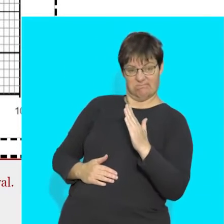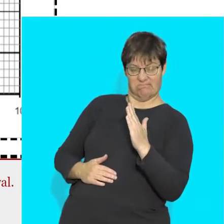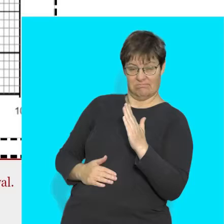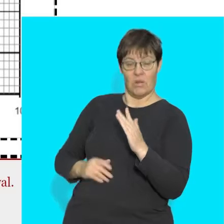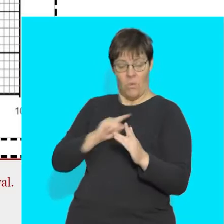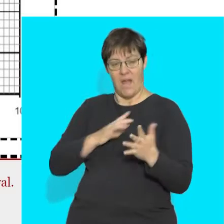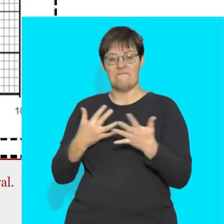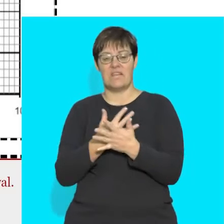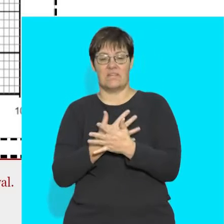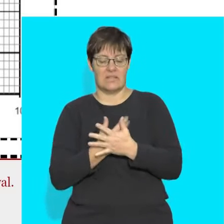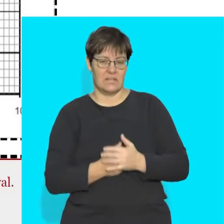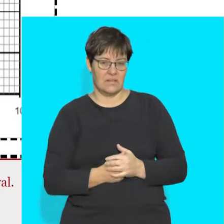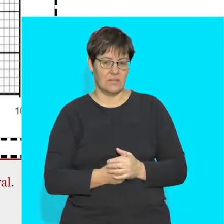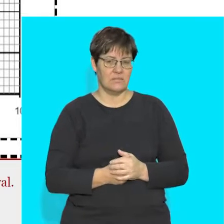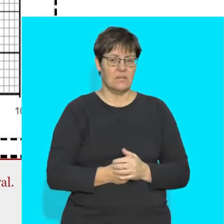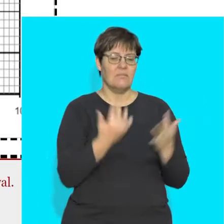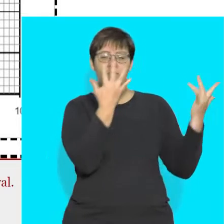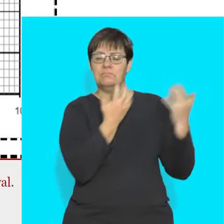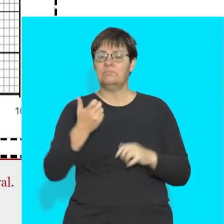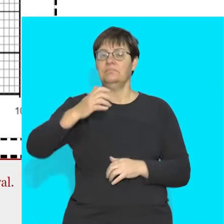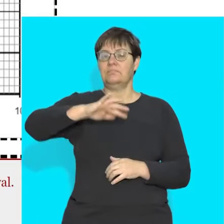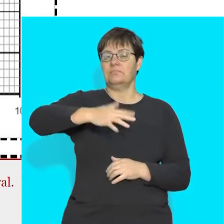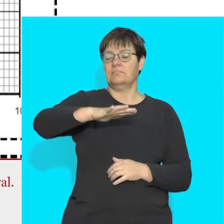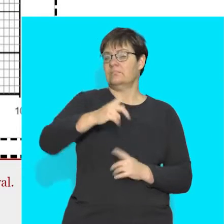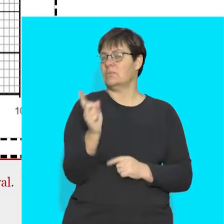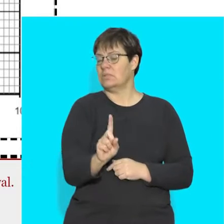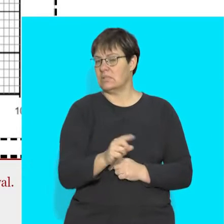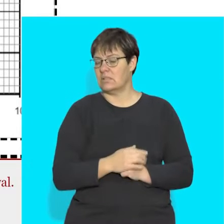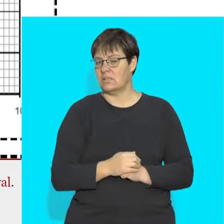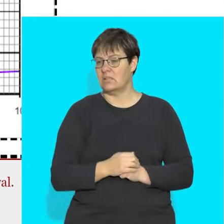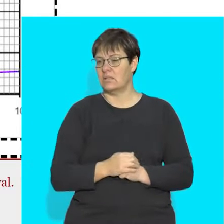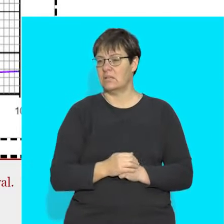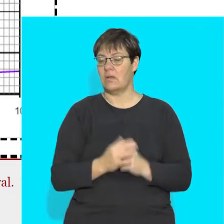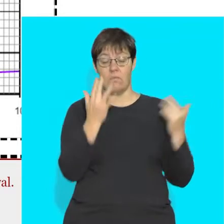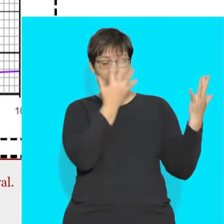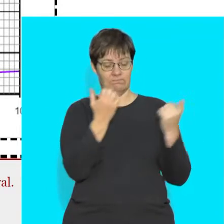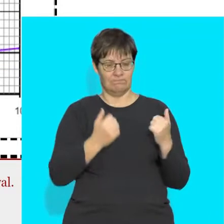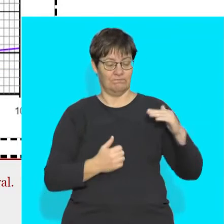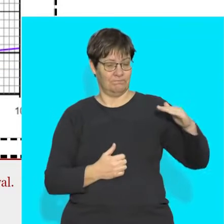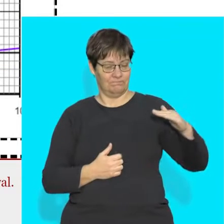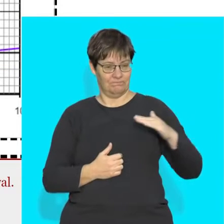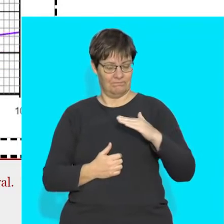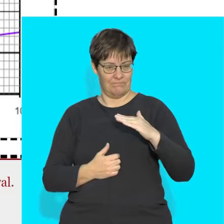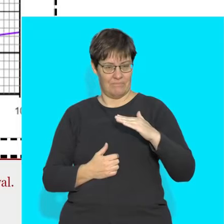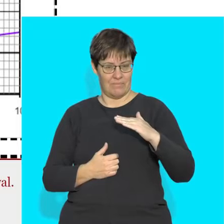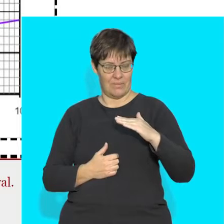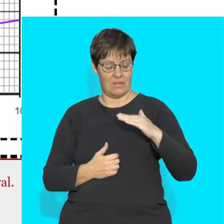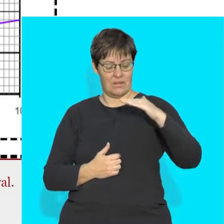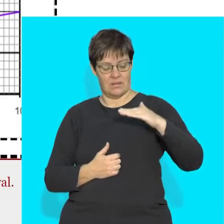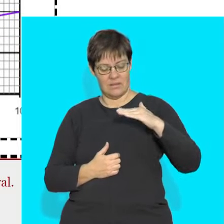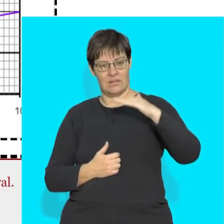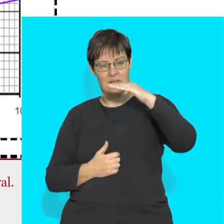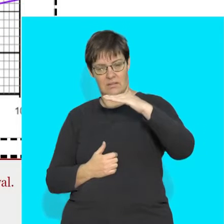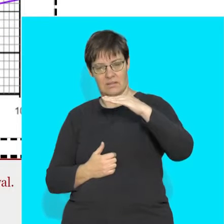To calculate average, what we could do is work out the gradient at